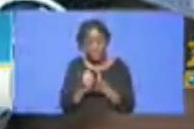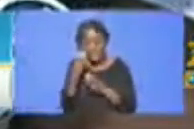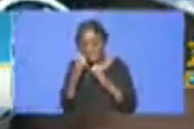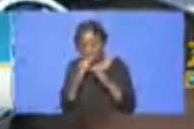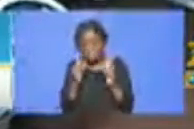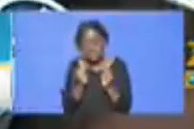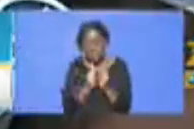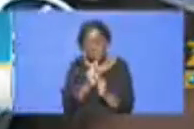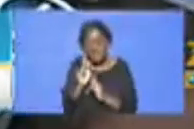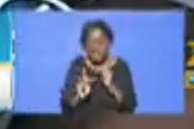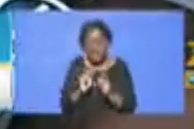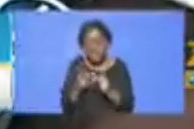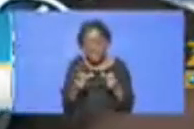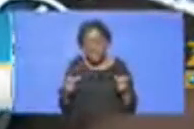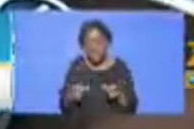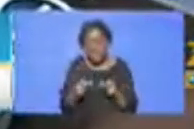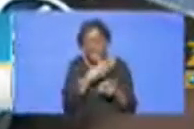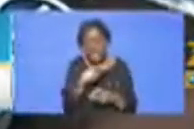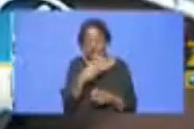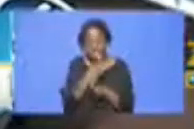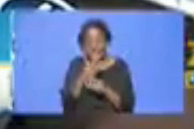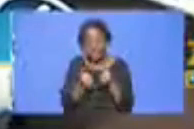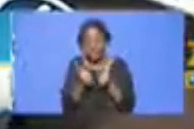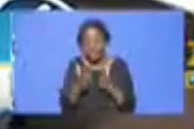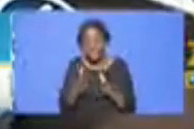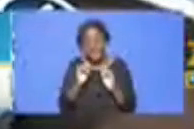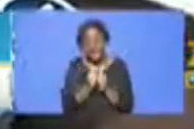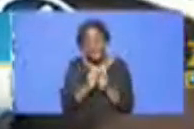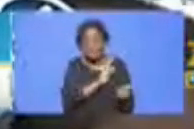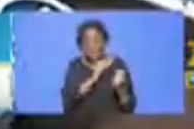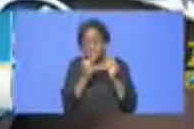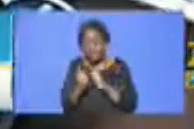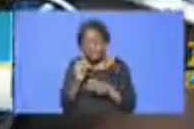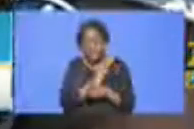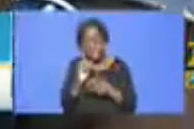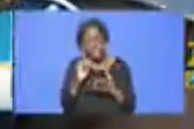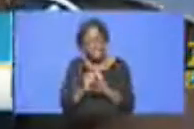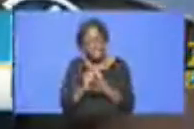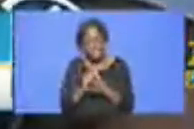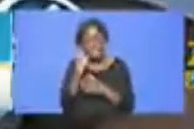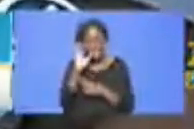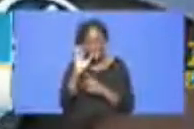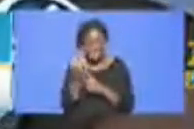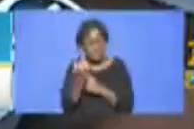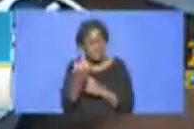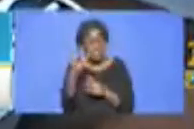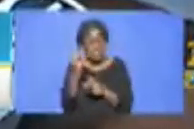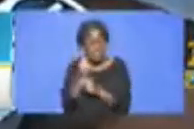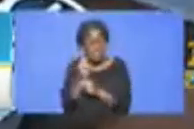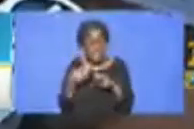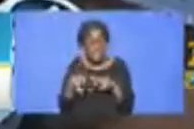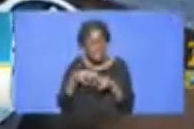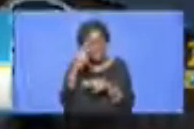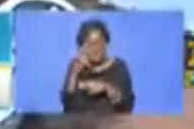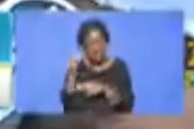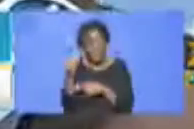public and the bus drivers and how we can transform the industry. And that was a condition of us getting the increase for them that was